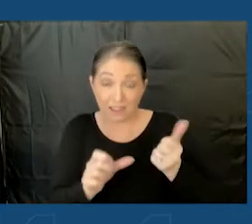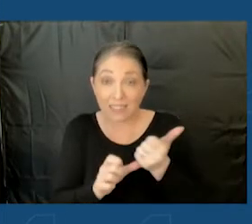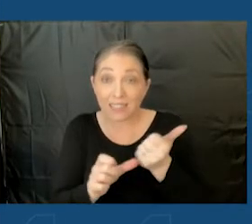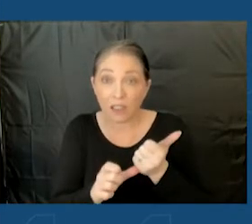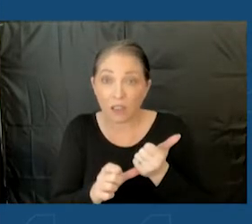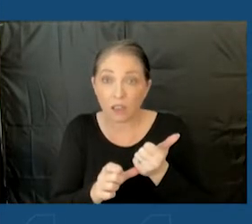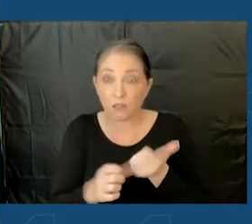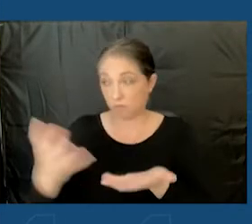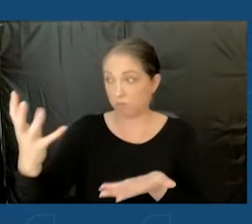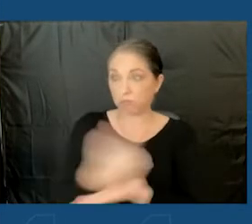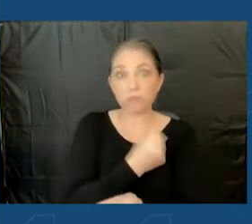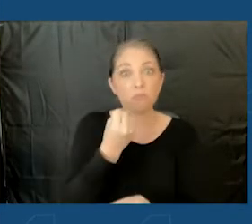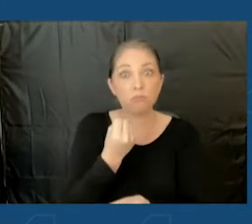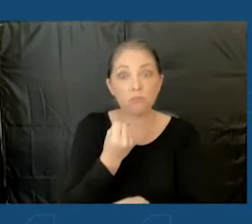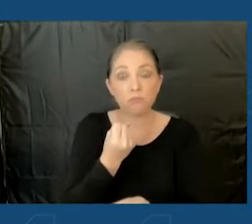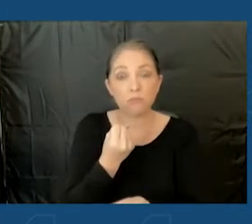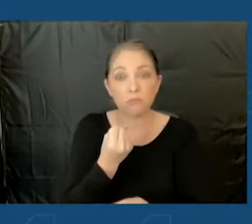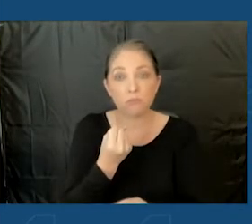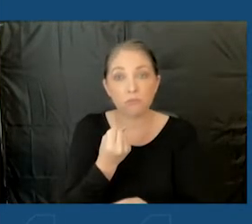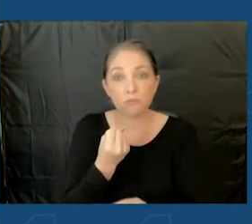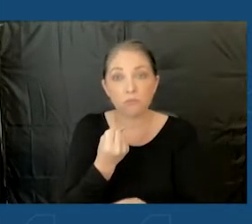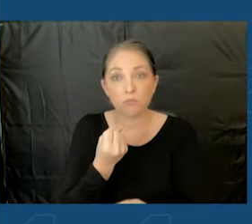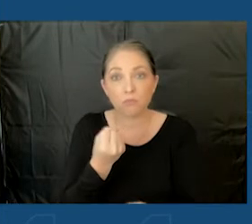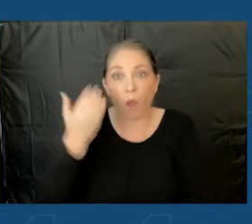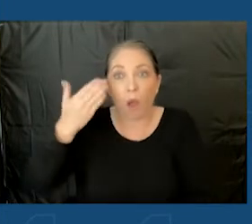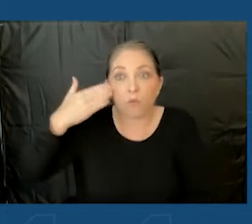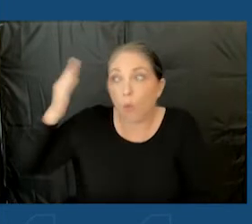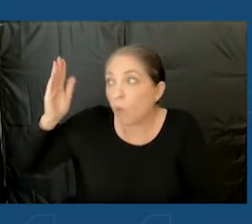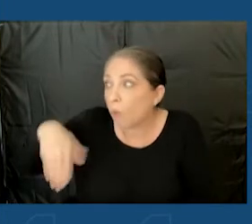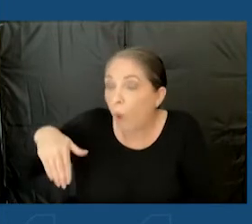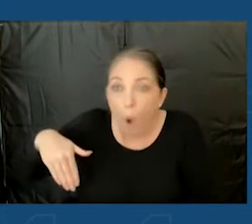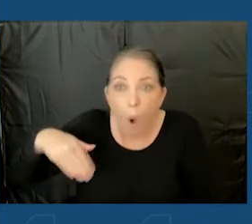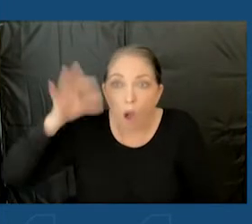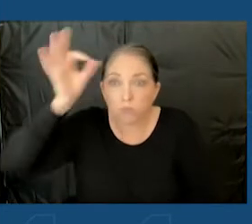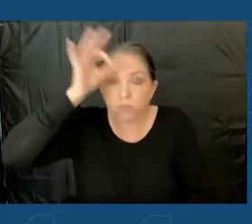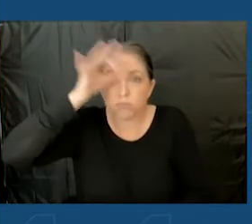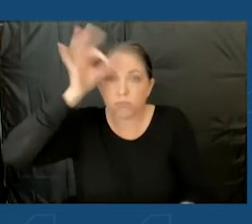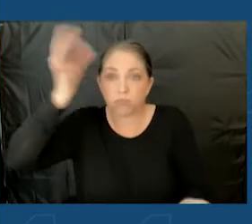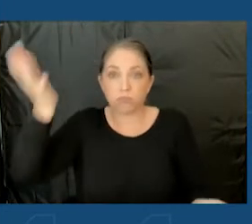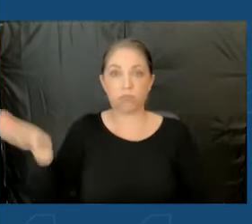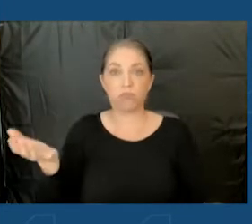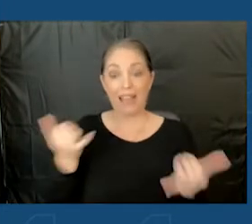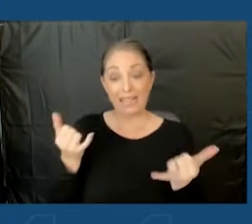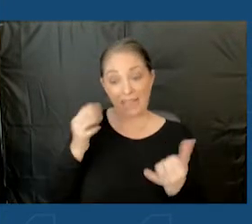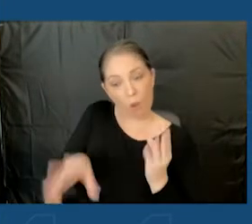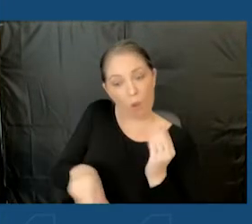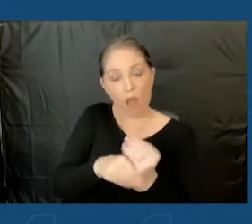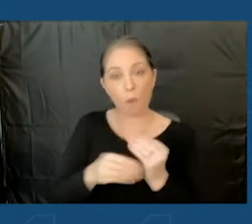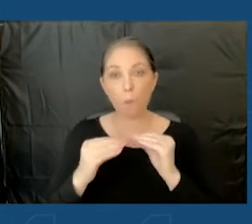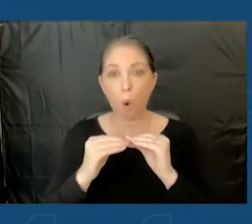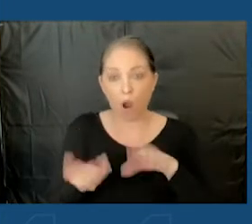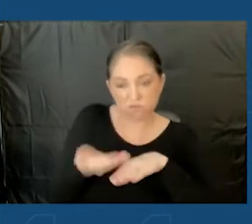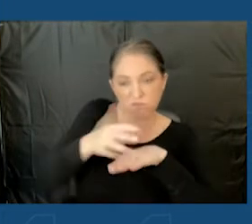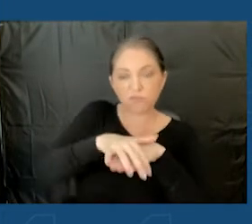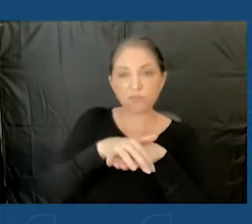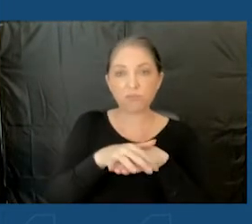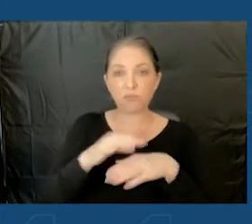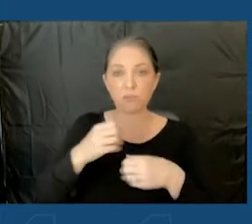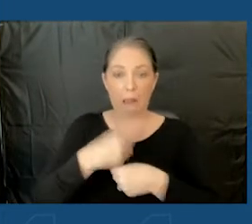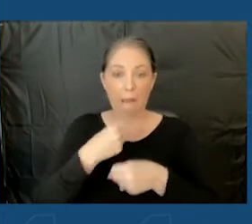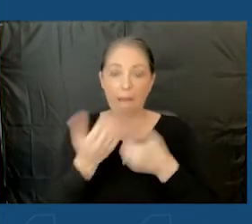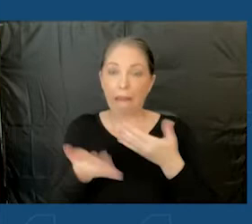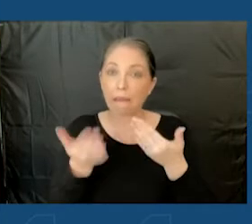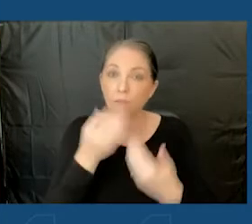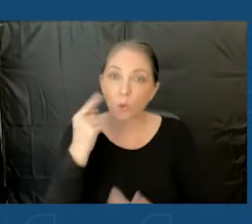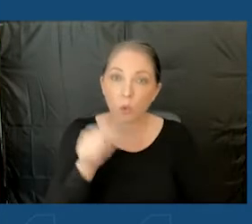advantage of it. They don't know about it. And here we are adding even more, making it easier on them, but if they